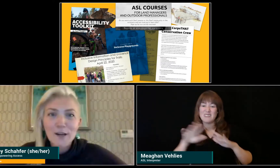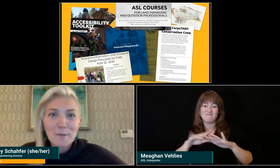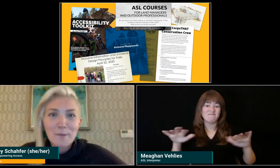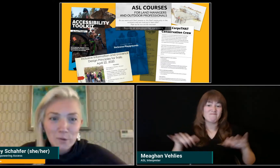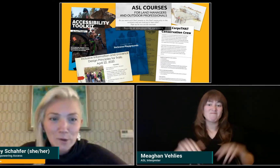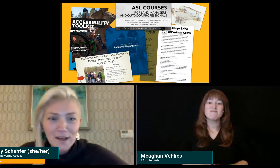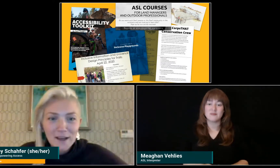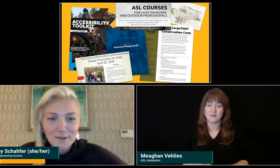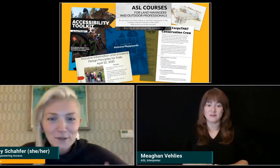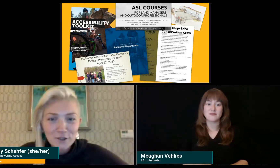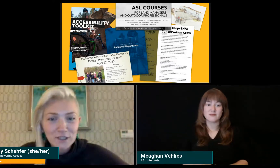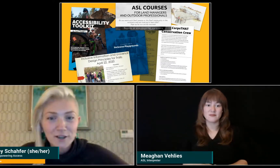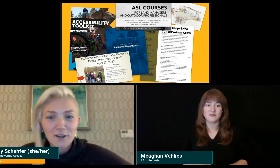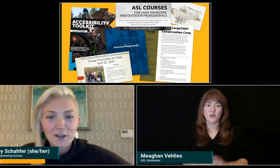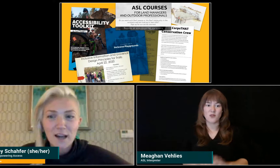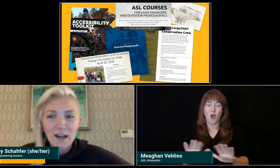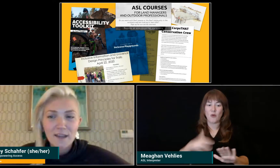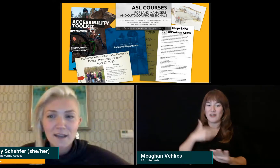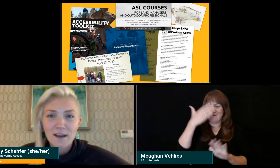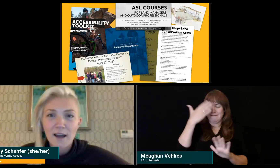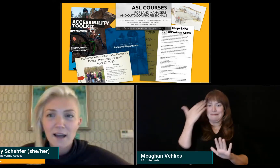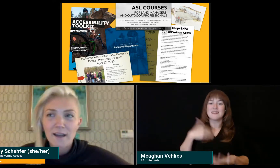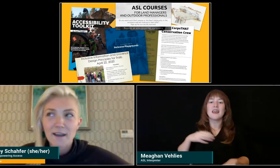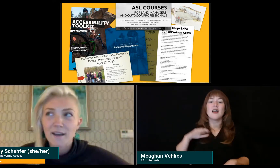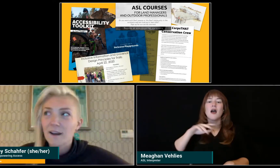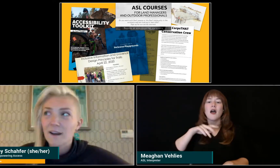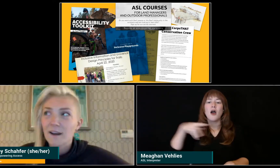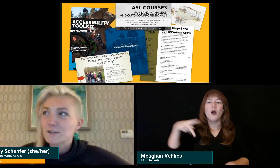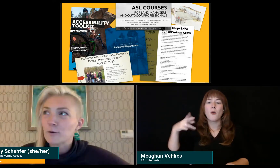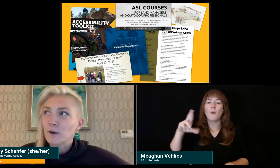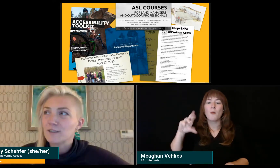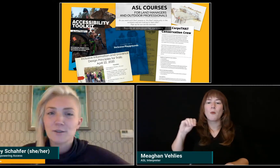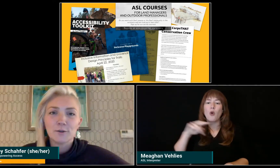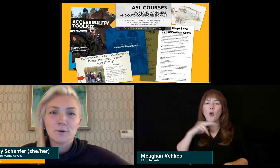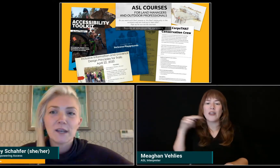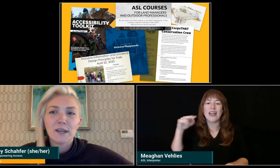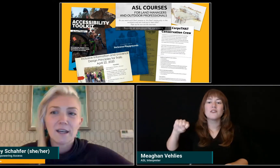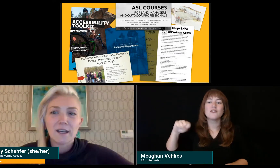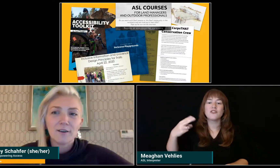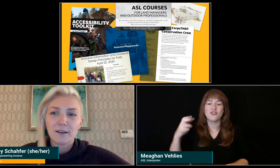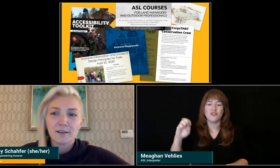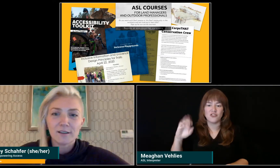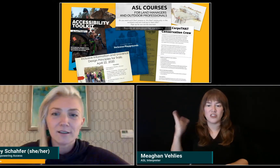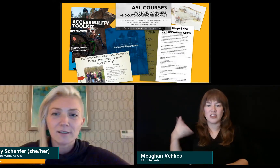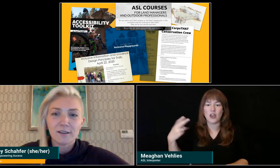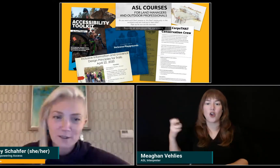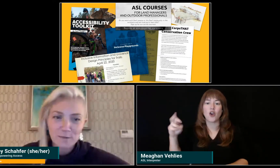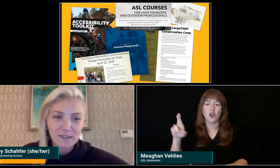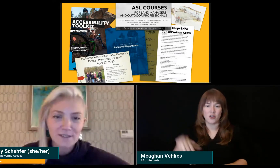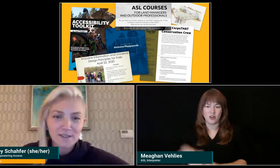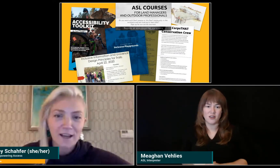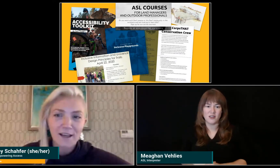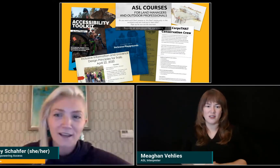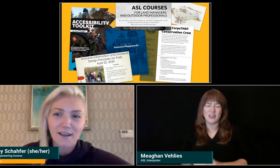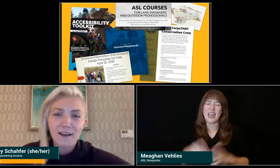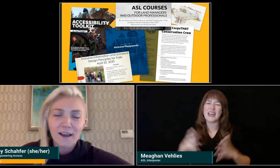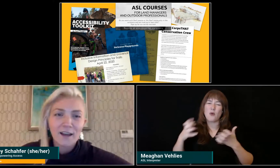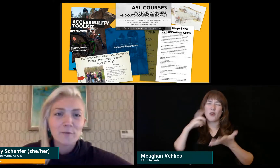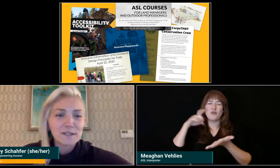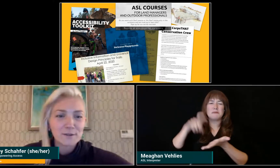I almost forgot, my pronouns are she, her, and then I also wanted to hit on land